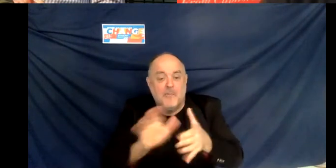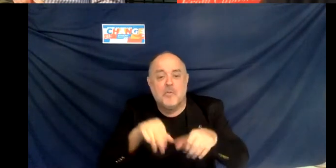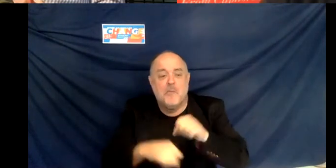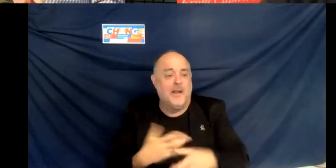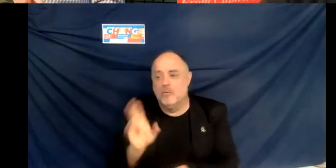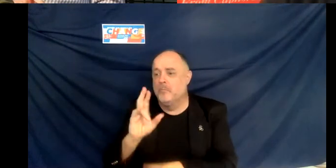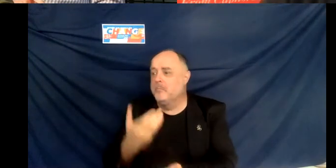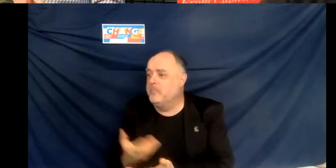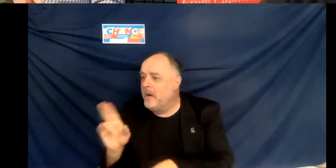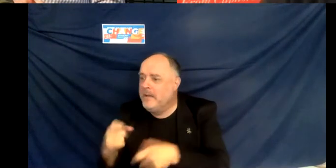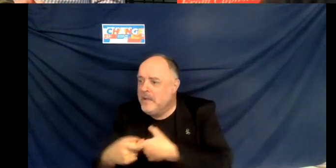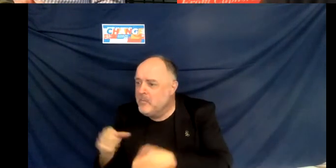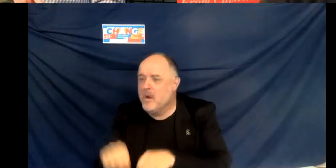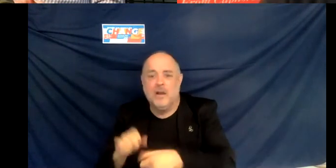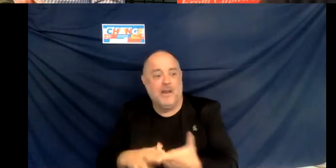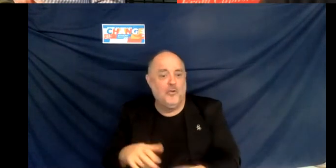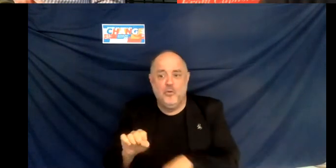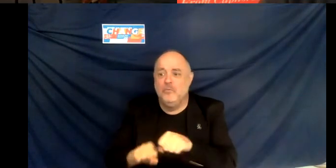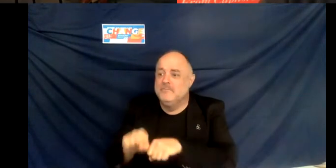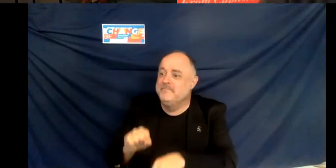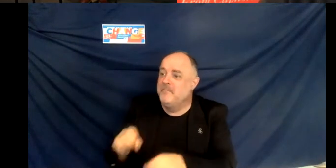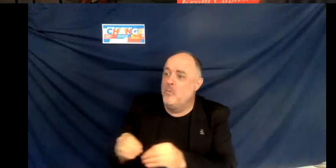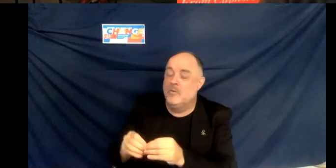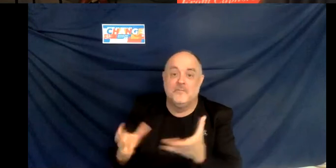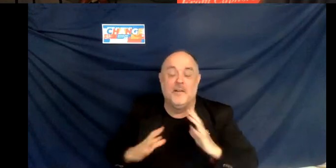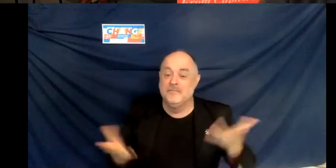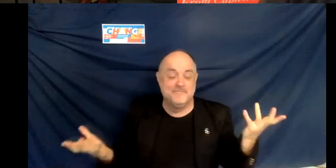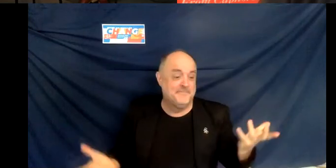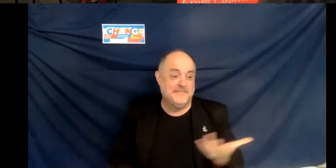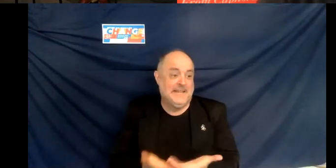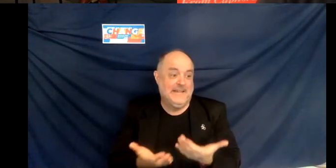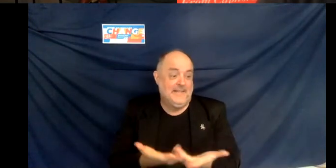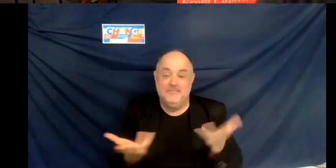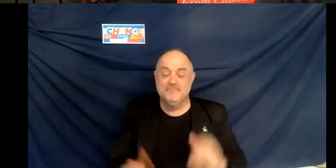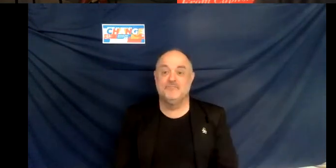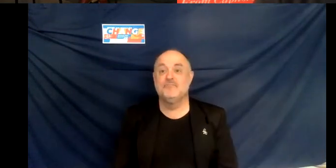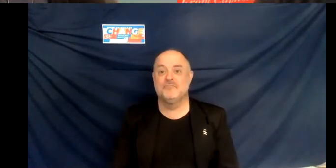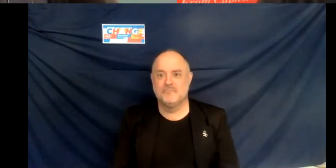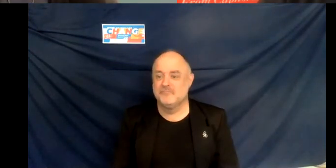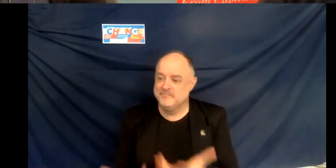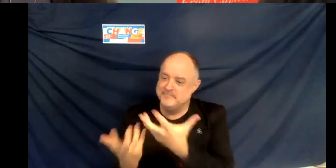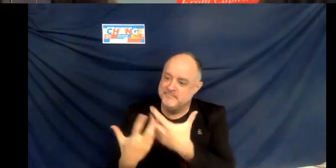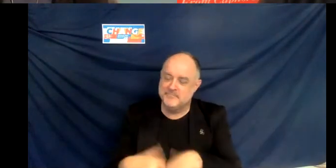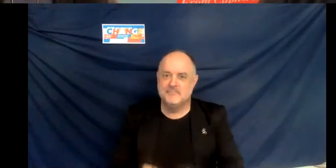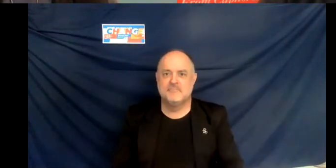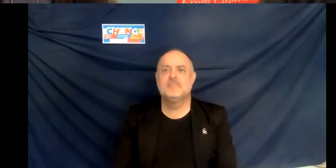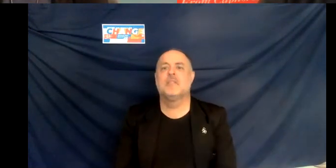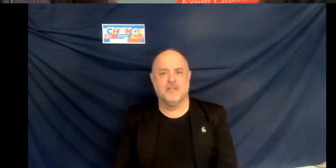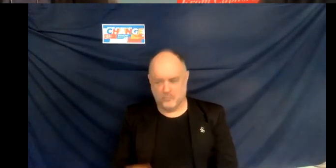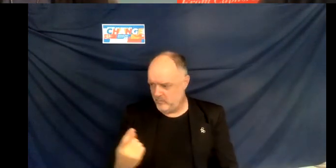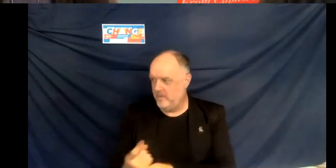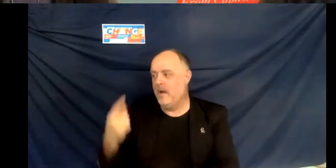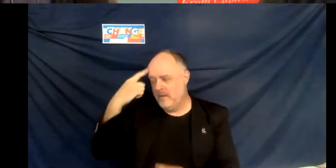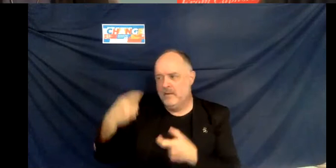bike to cycle a little bit further and replace those lost public transportation trips. Yeah, and I think that the e-bikes have also